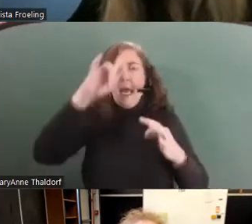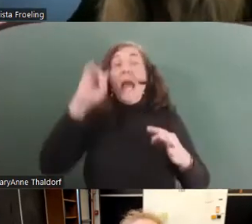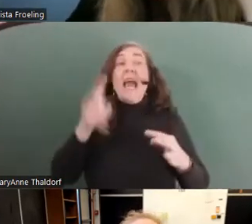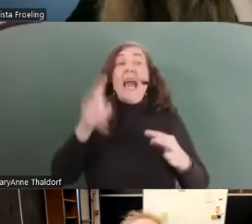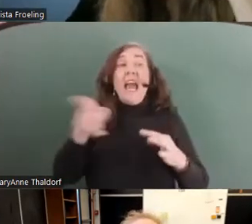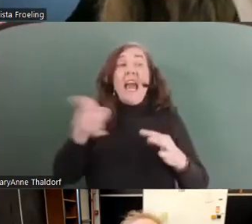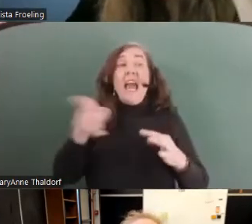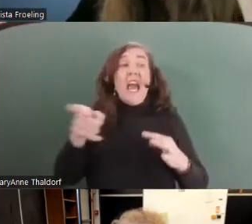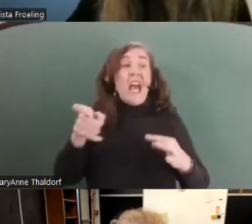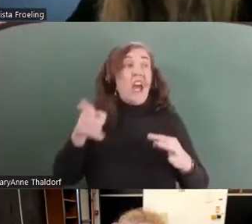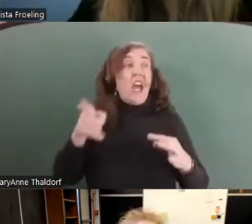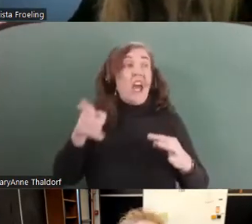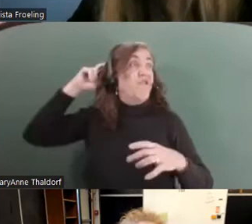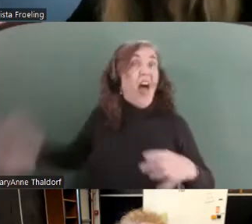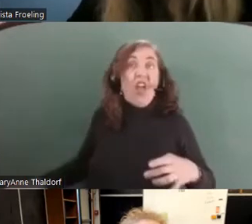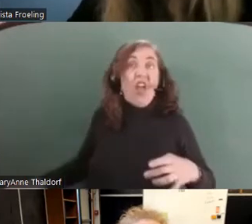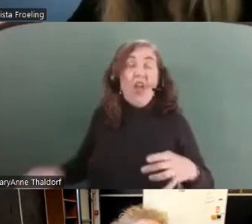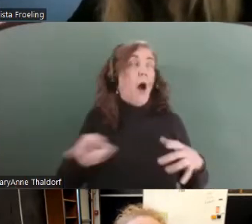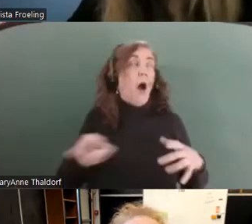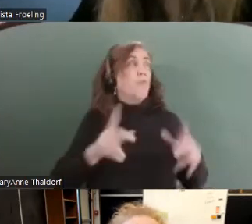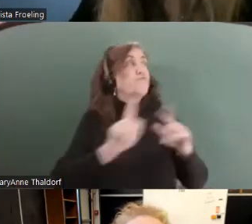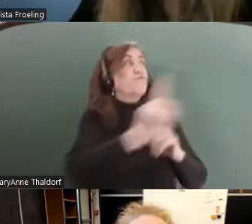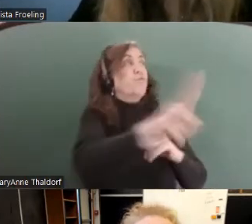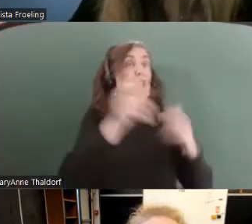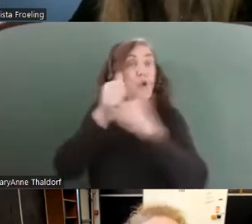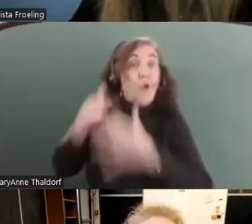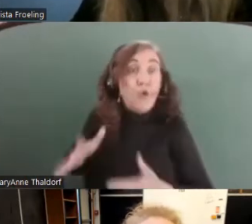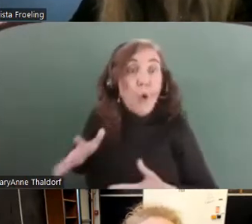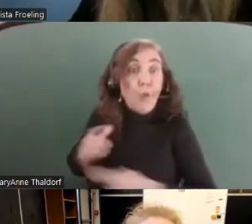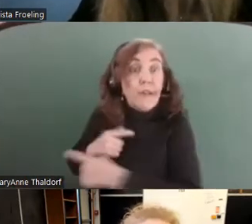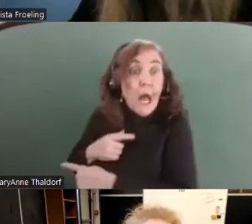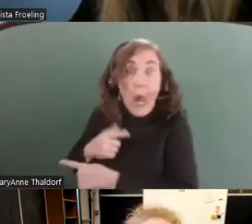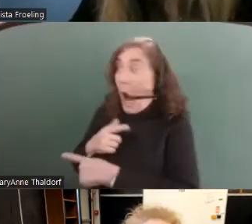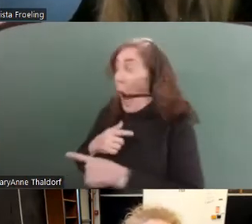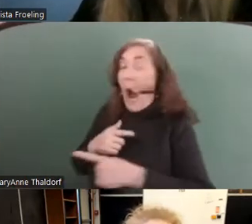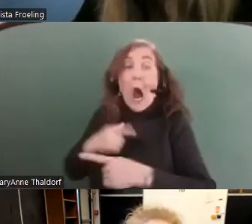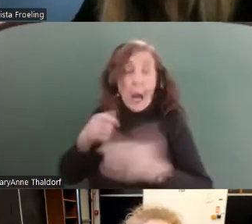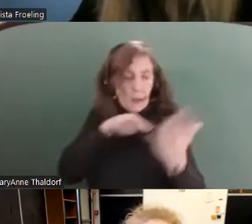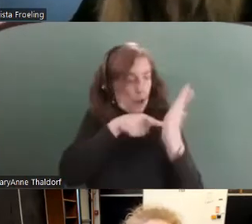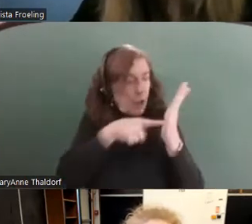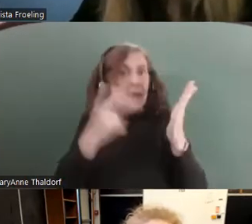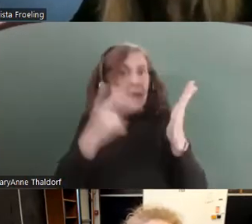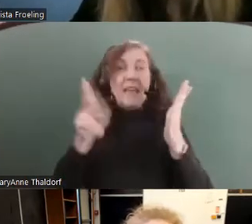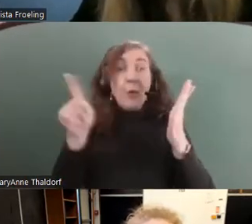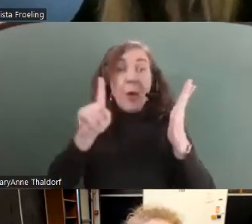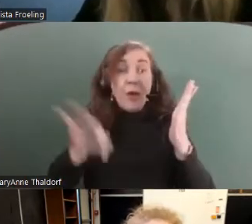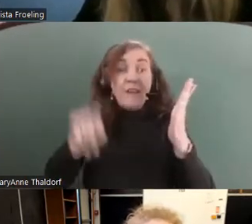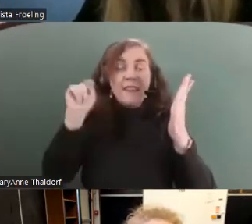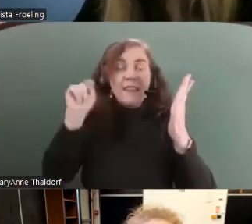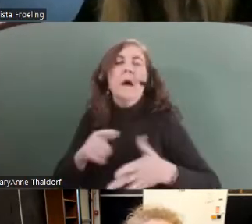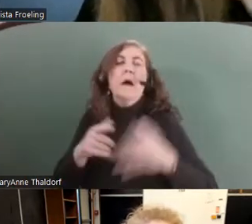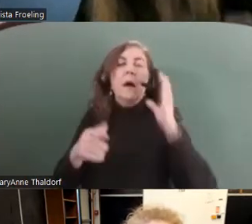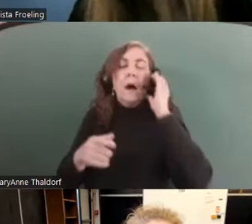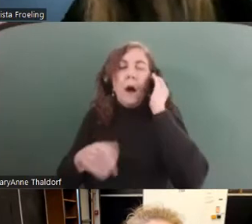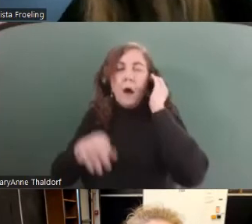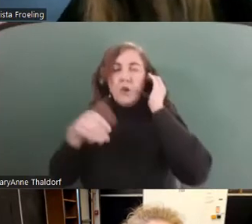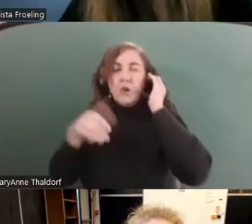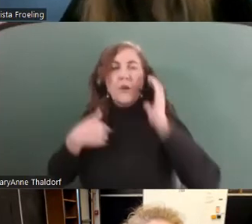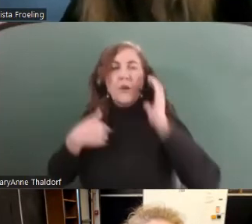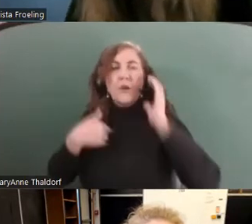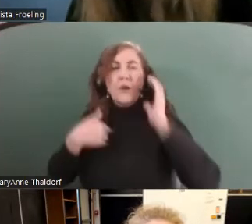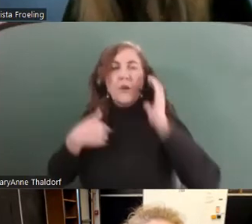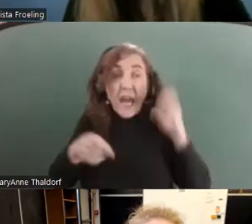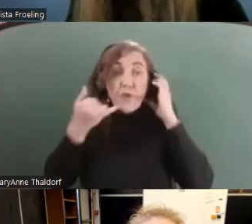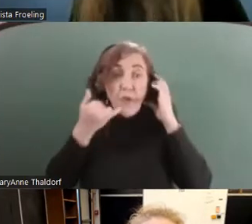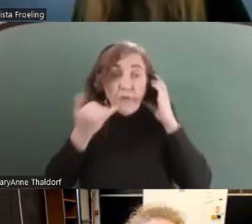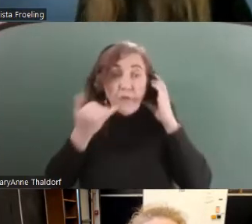is. You can get phone calls in your device, play music, stream anything. It's really